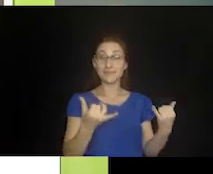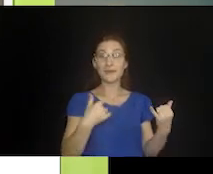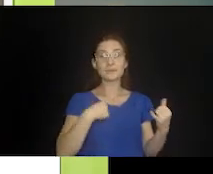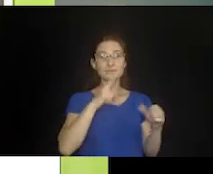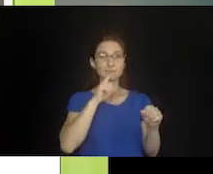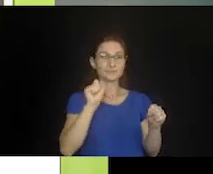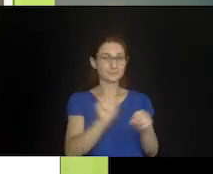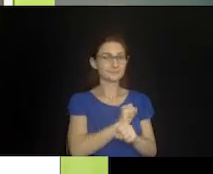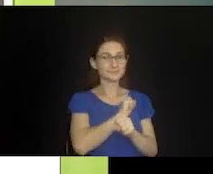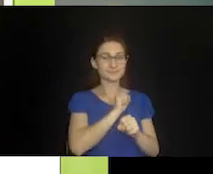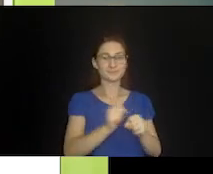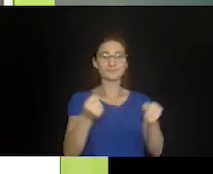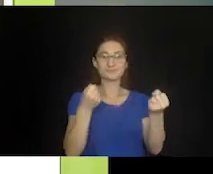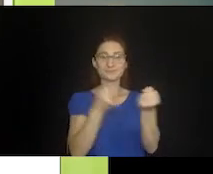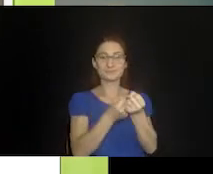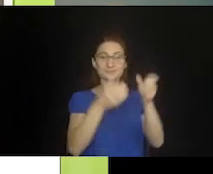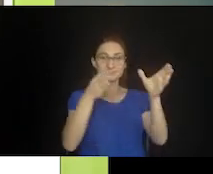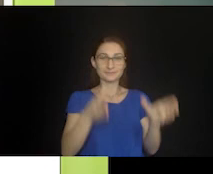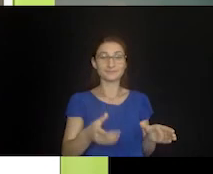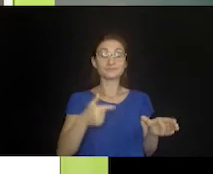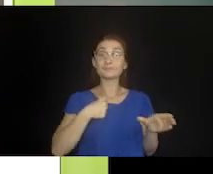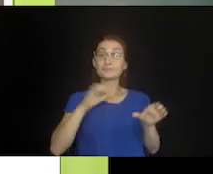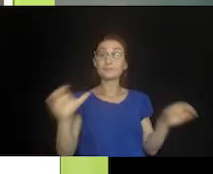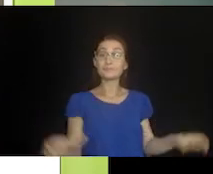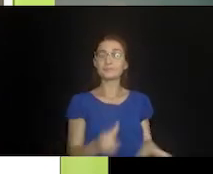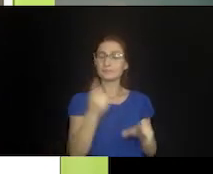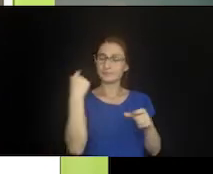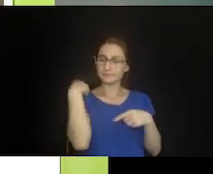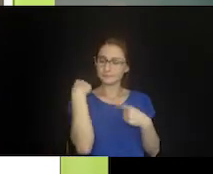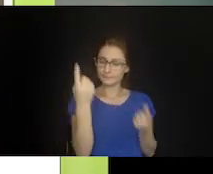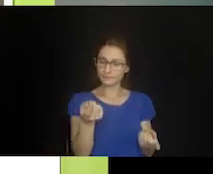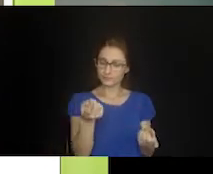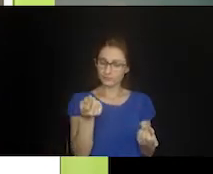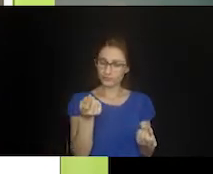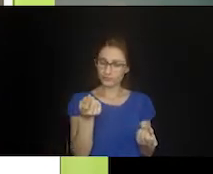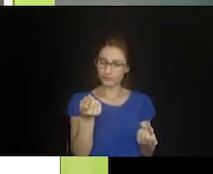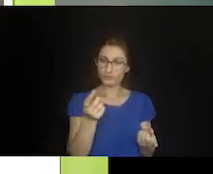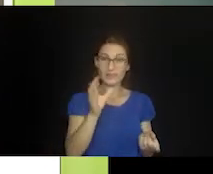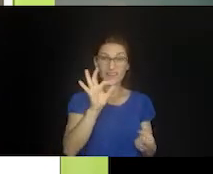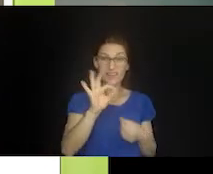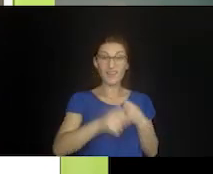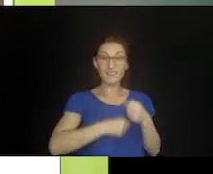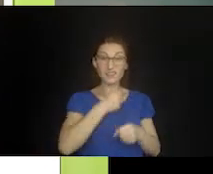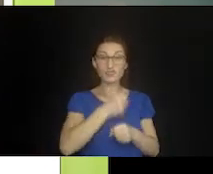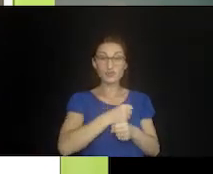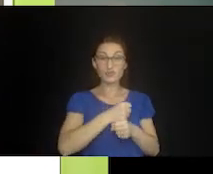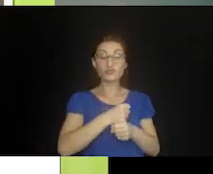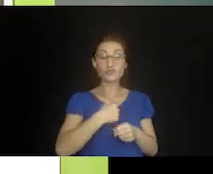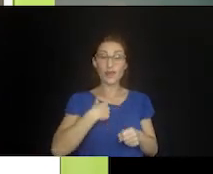and now I'm a true advocate. I've been doing it for